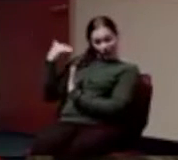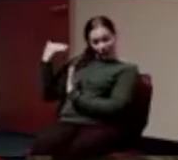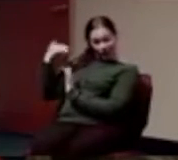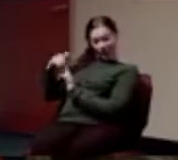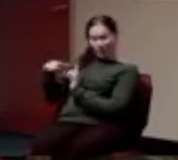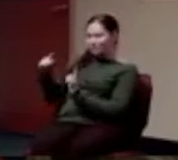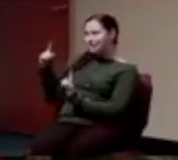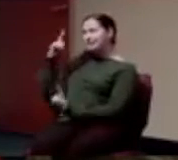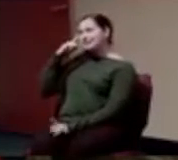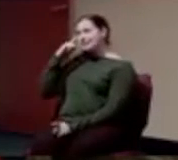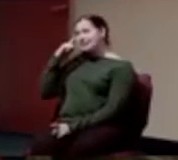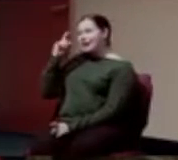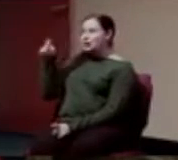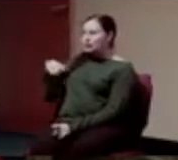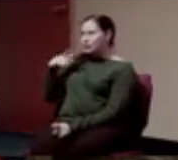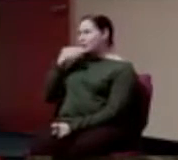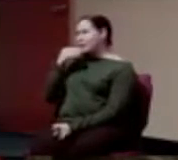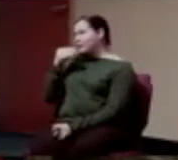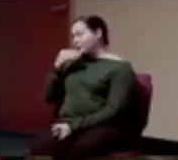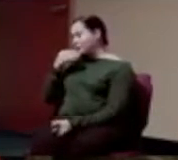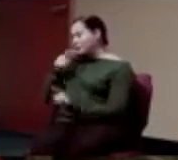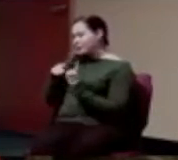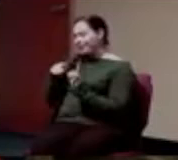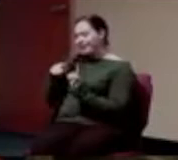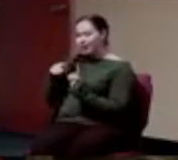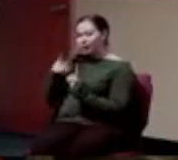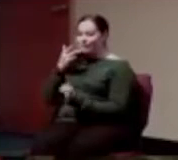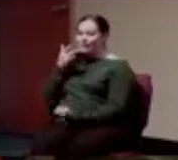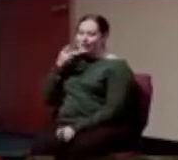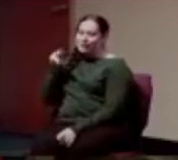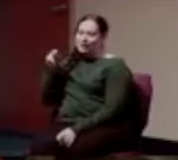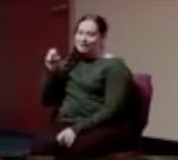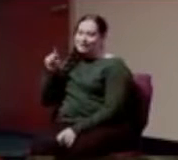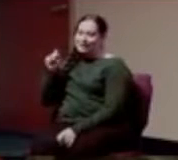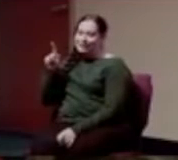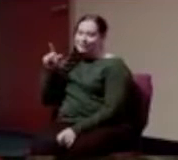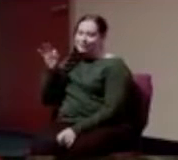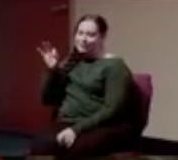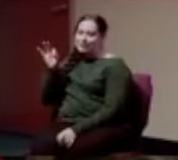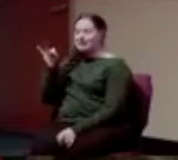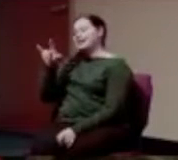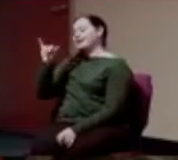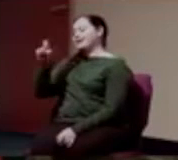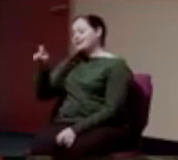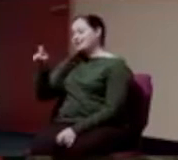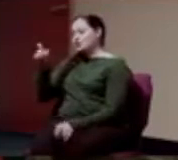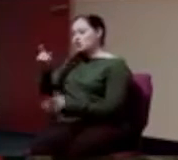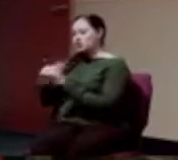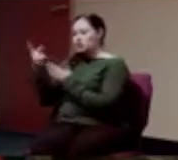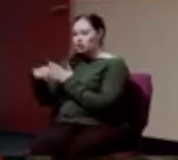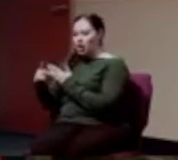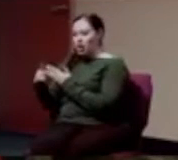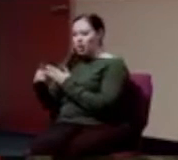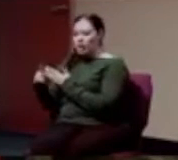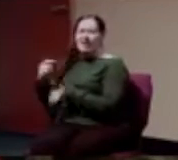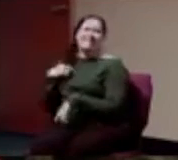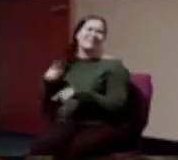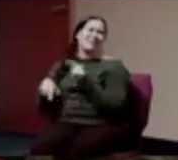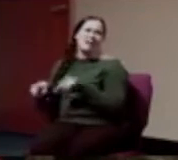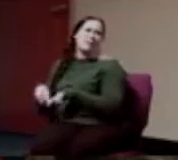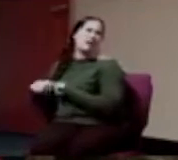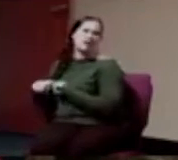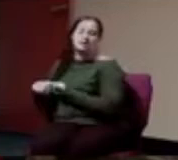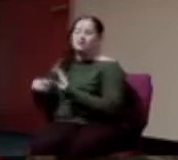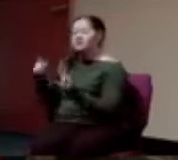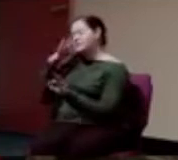she was like, man, I should really go get some food. But then her favorite Netflix show came on, and she was like, well, I can't pause this. Yes, honey, you can. But she decided not to.